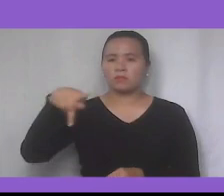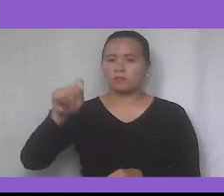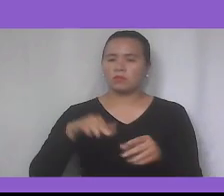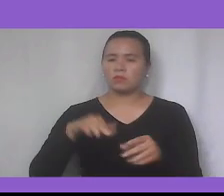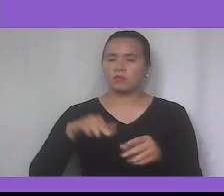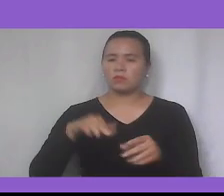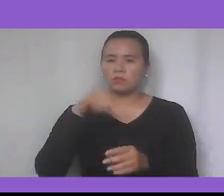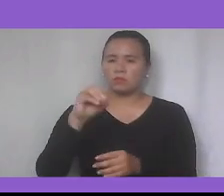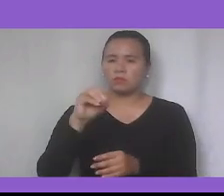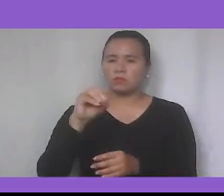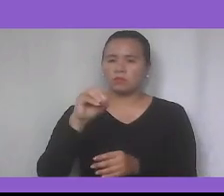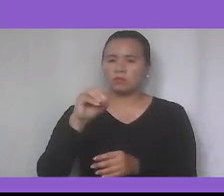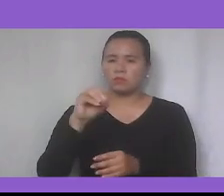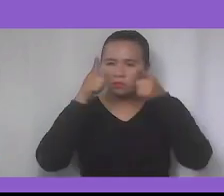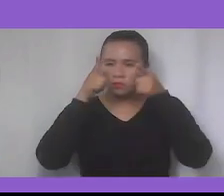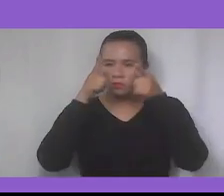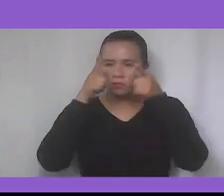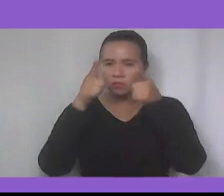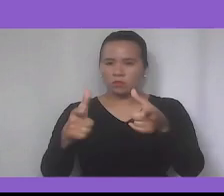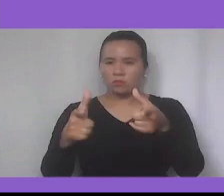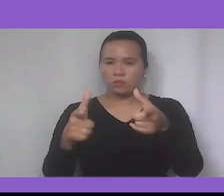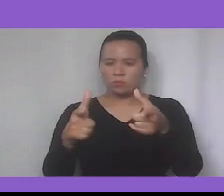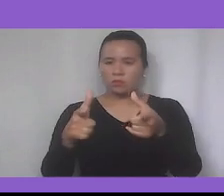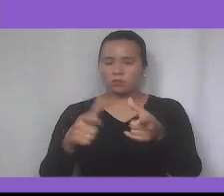in Outlook.